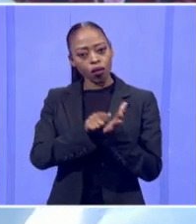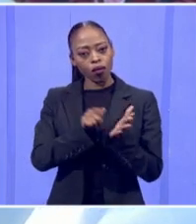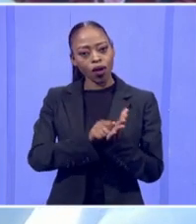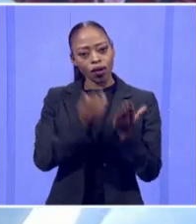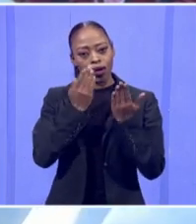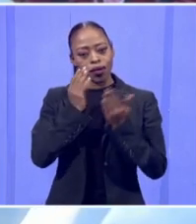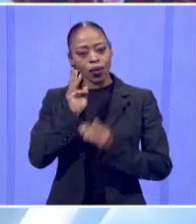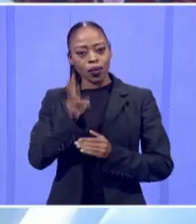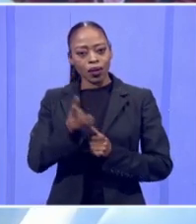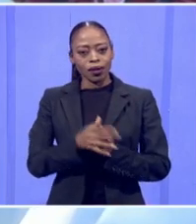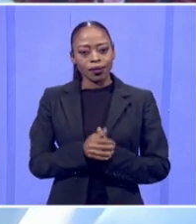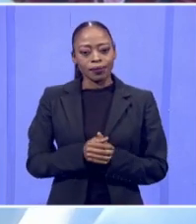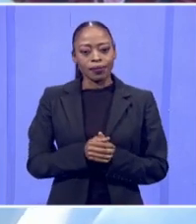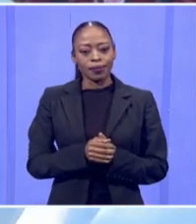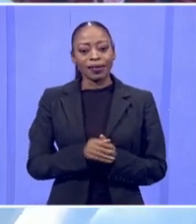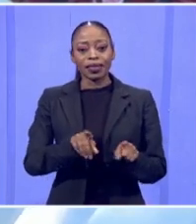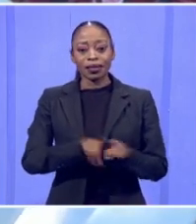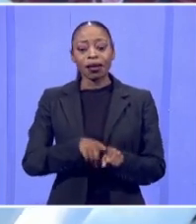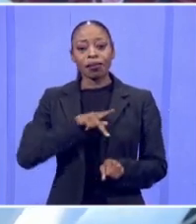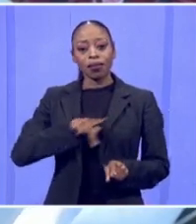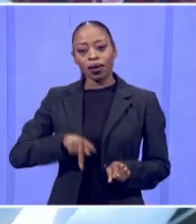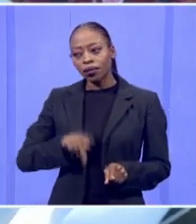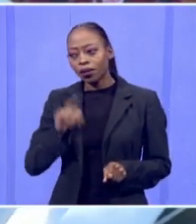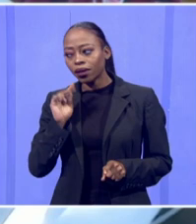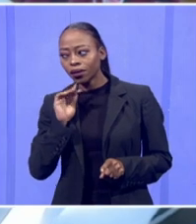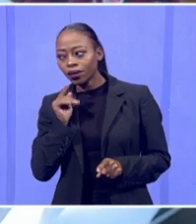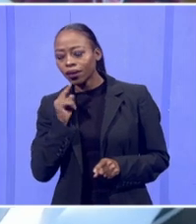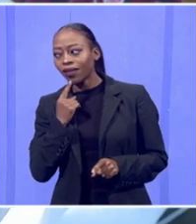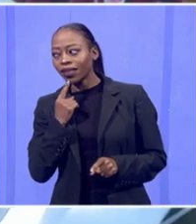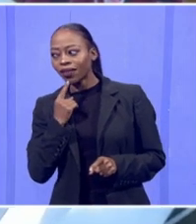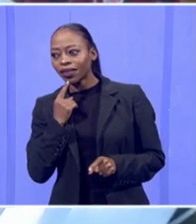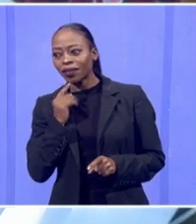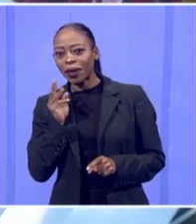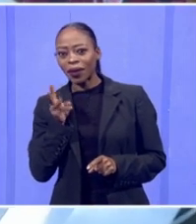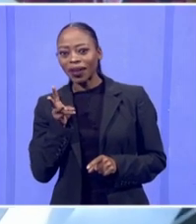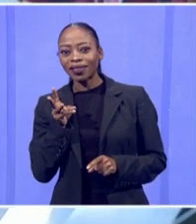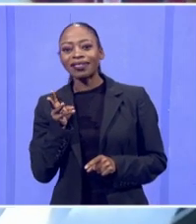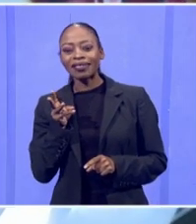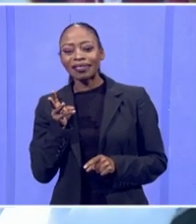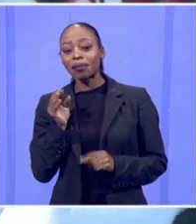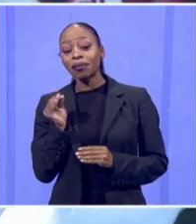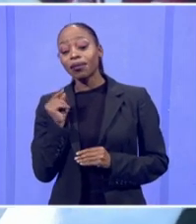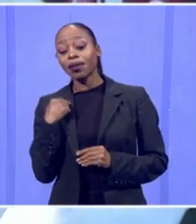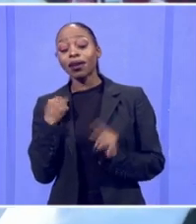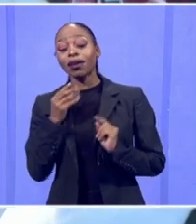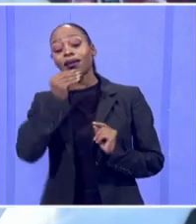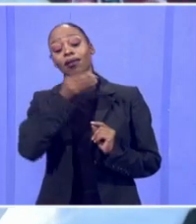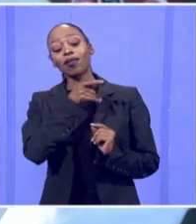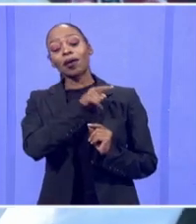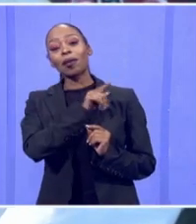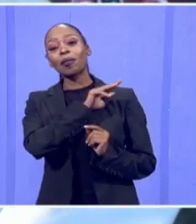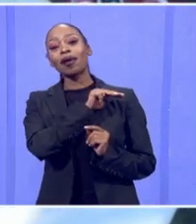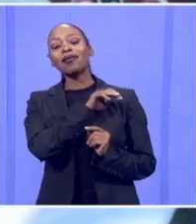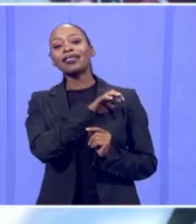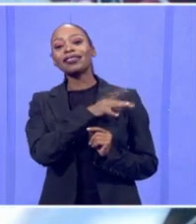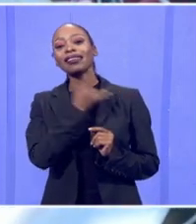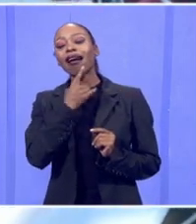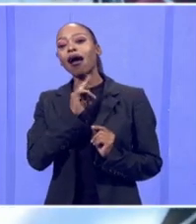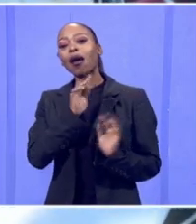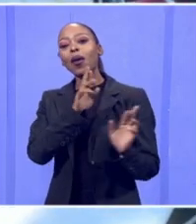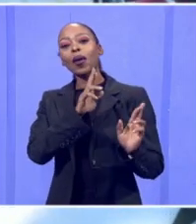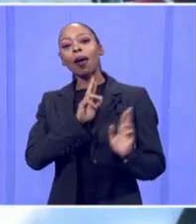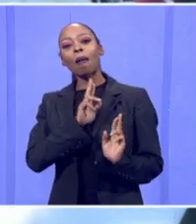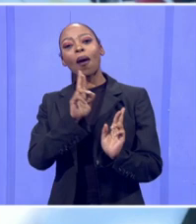nokufunda. And Premier Umlazi, I have not spoken to you. I was telling MEC Witi, from the reports I